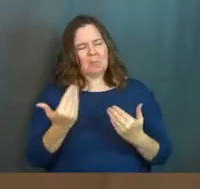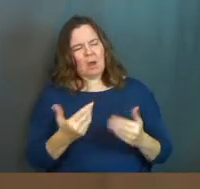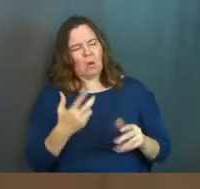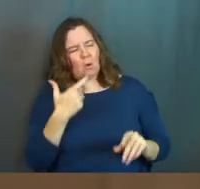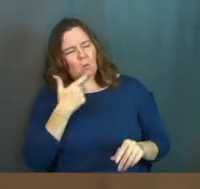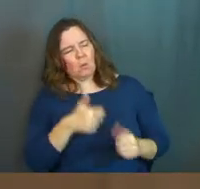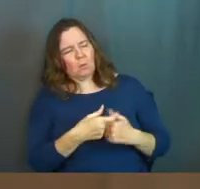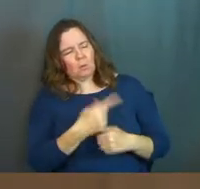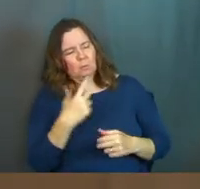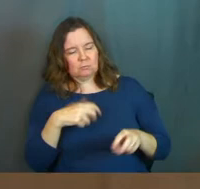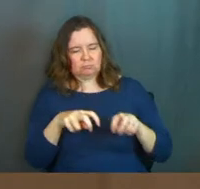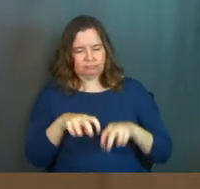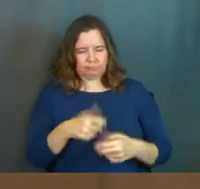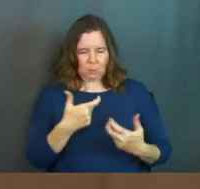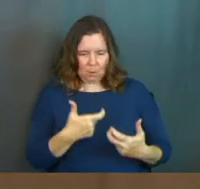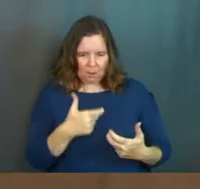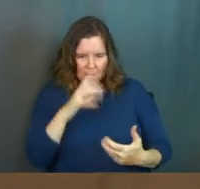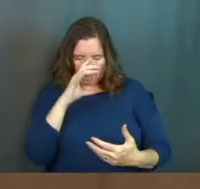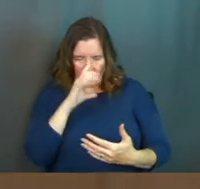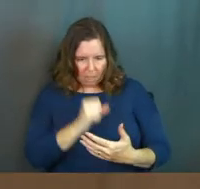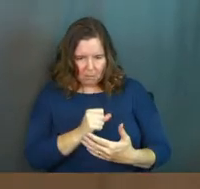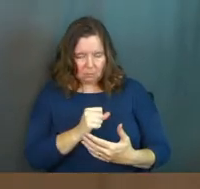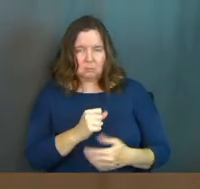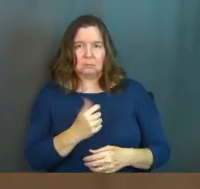watch a sermon with you. I got hooked.